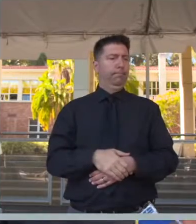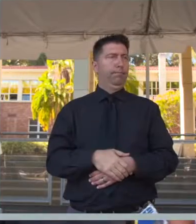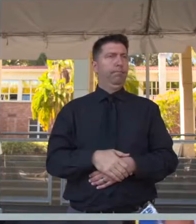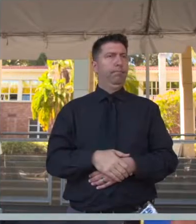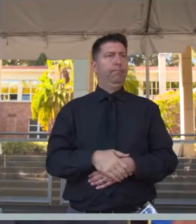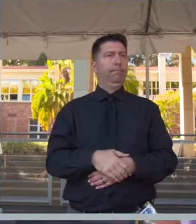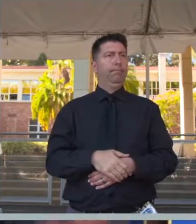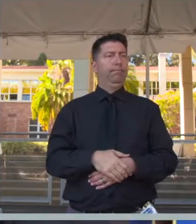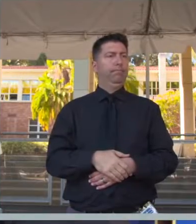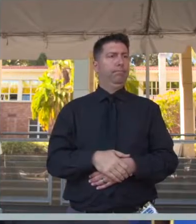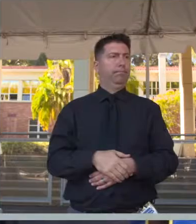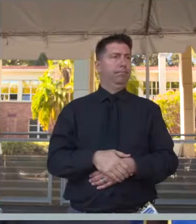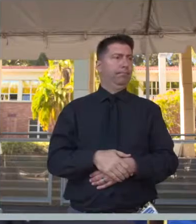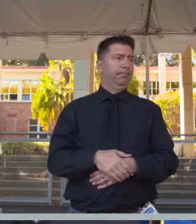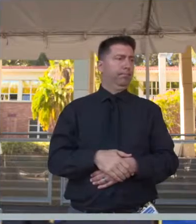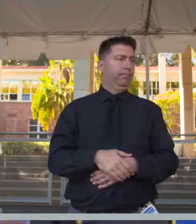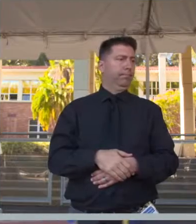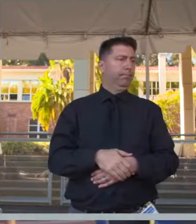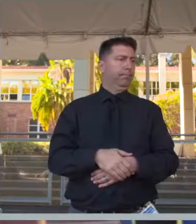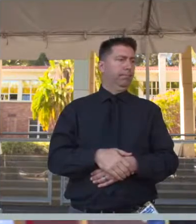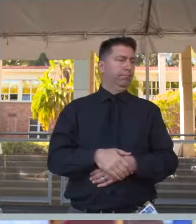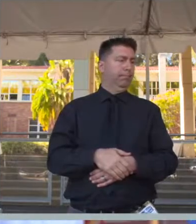Saina Mahmudian.